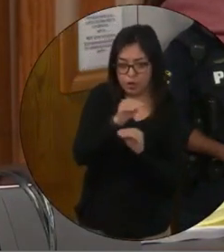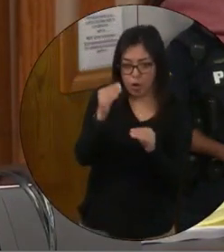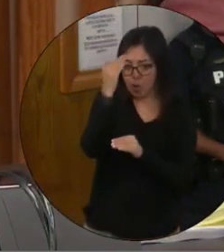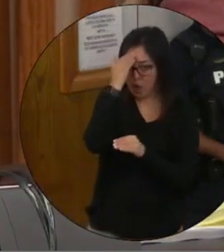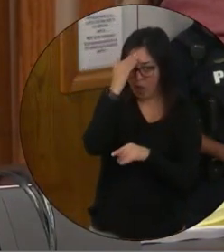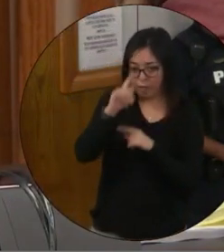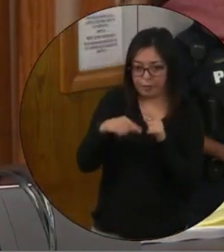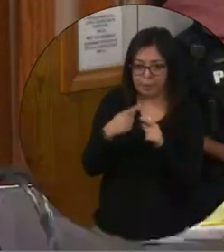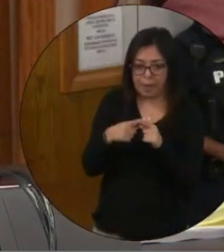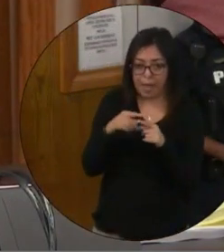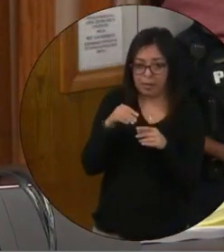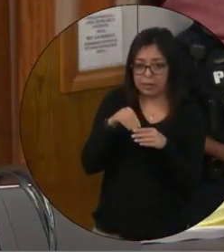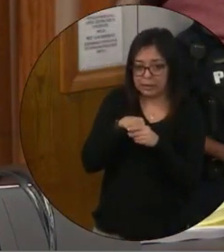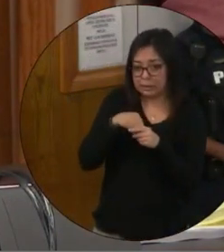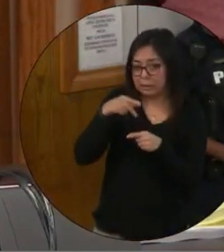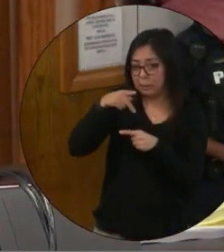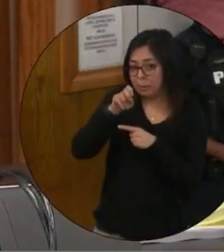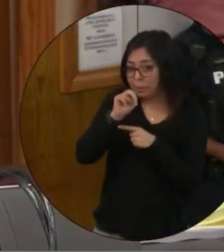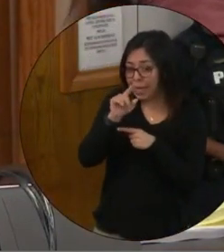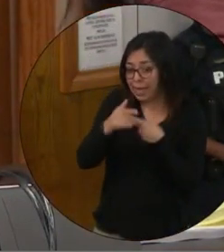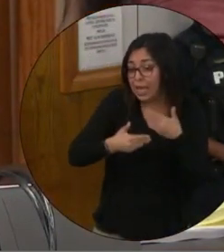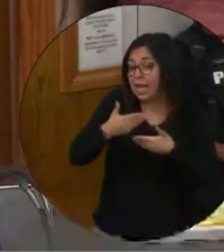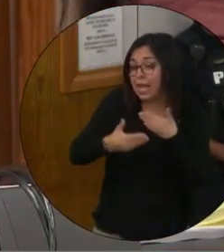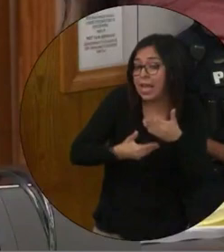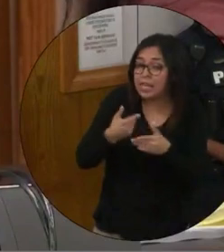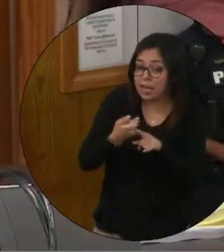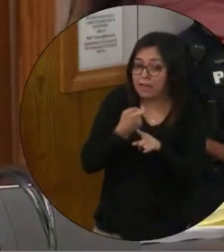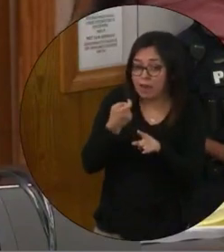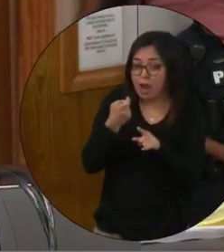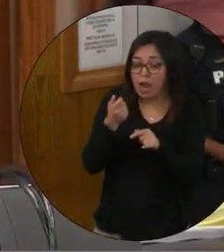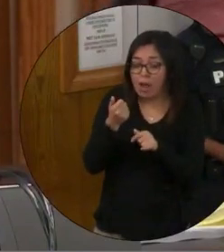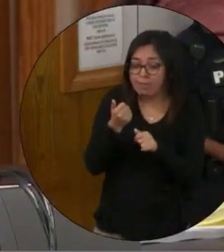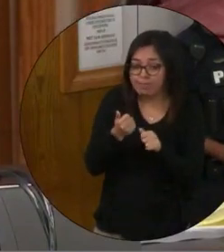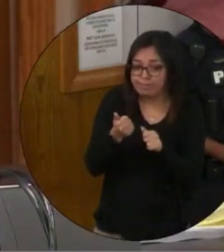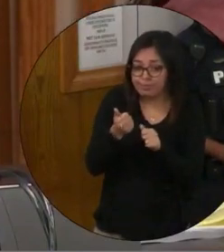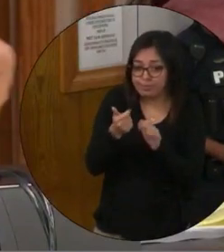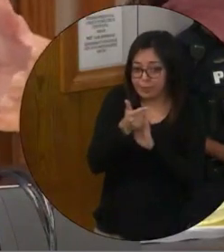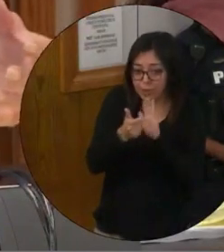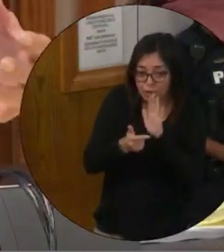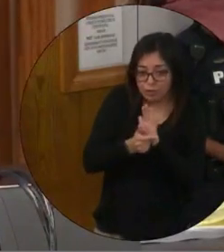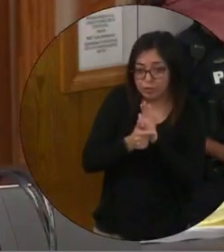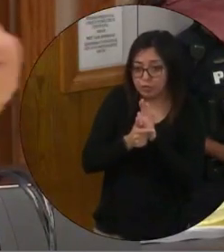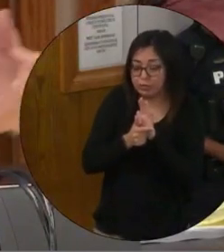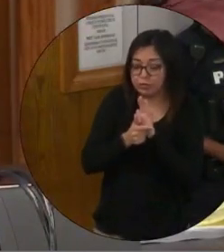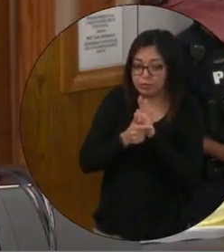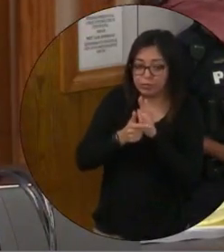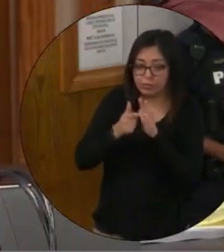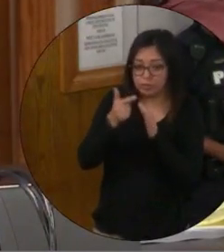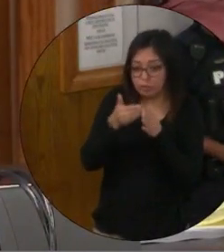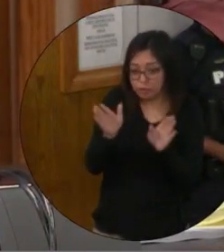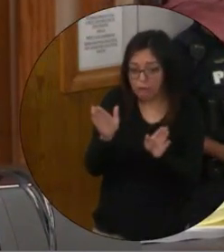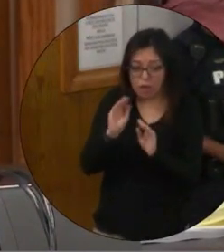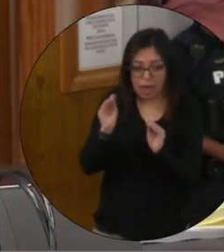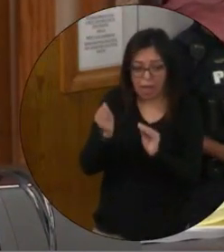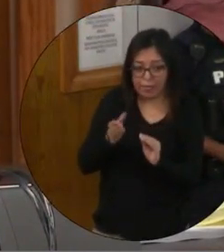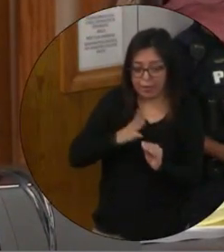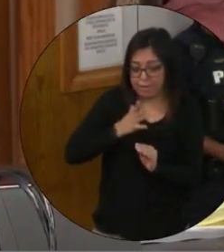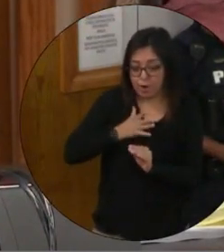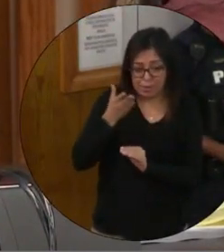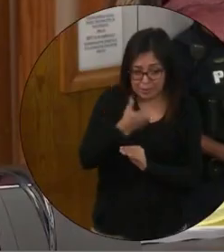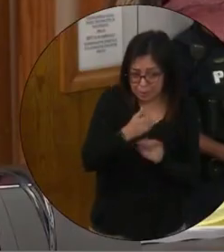a pending OML violation from the Attorney General or nothing formal submitted to you. Is that